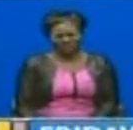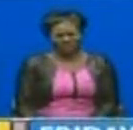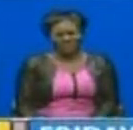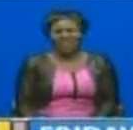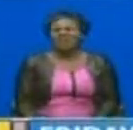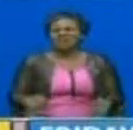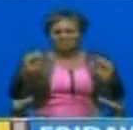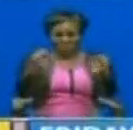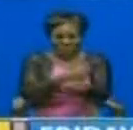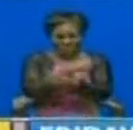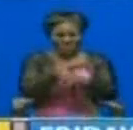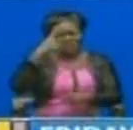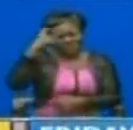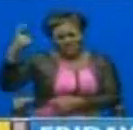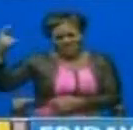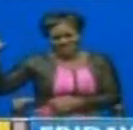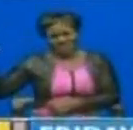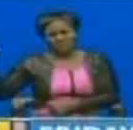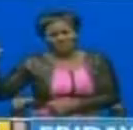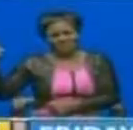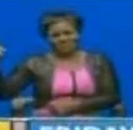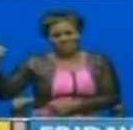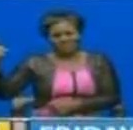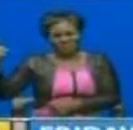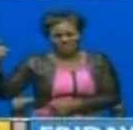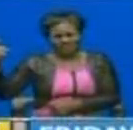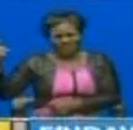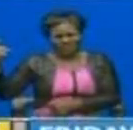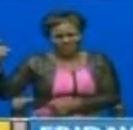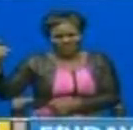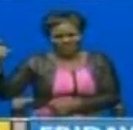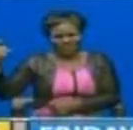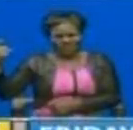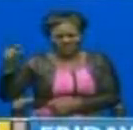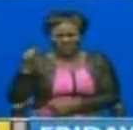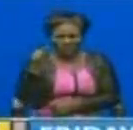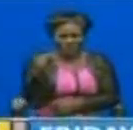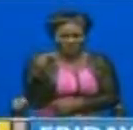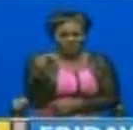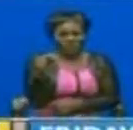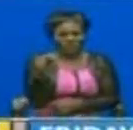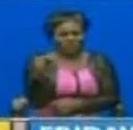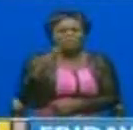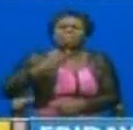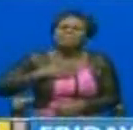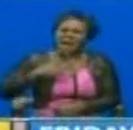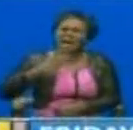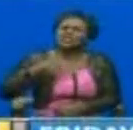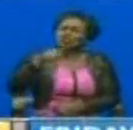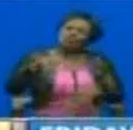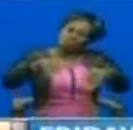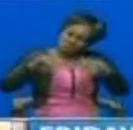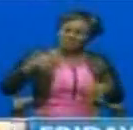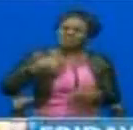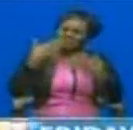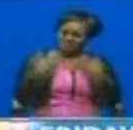would never have dreamt of Full stop. Take a look. Niangu. Siunga wacha nimalize nani.